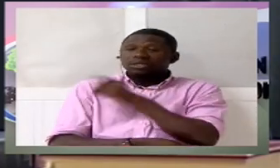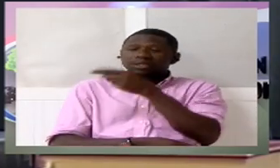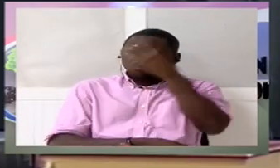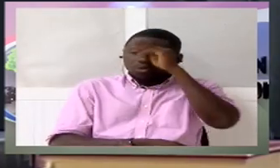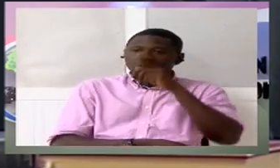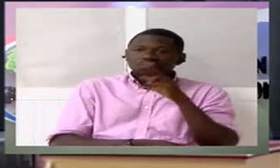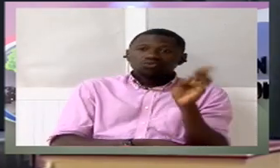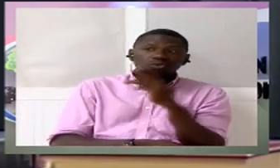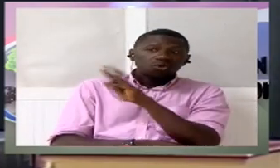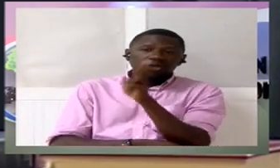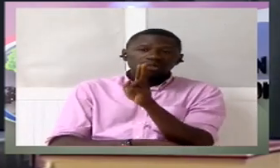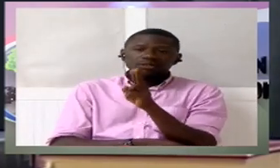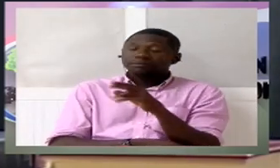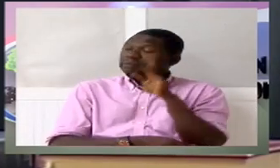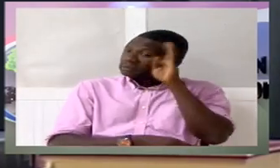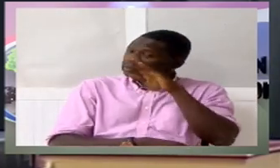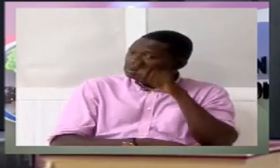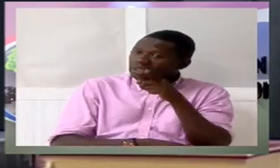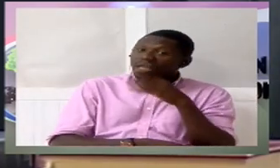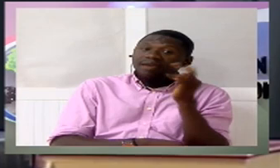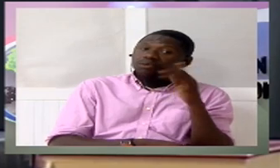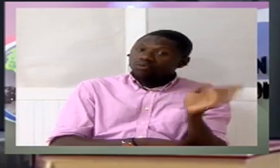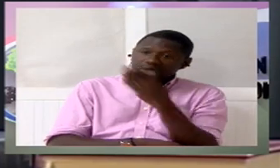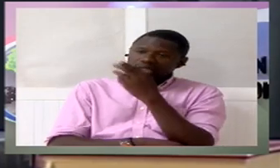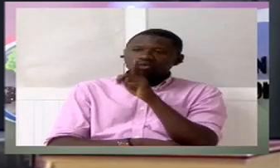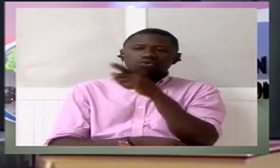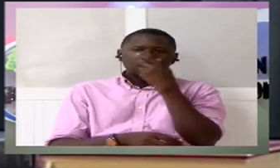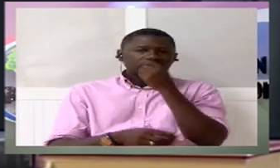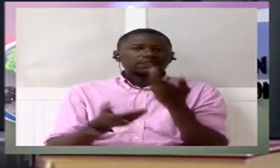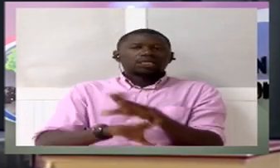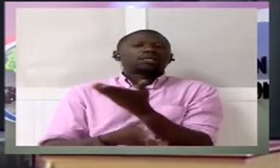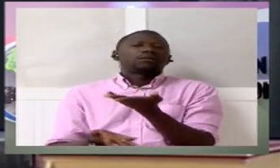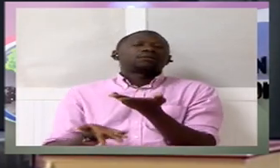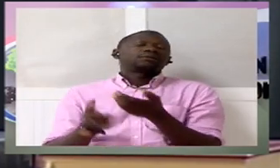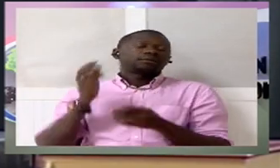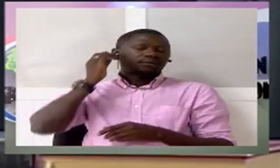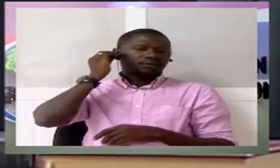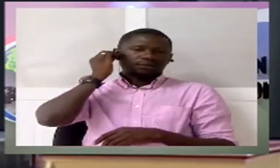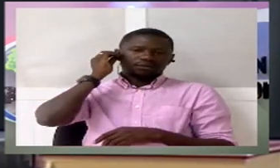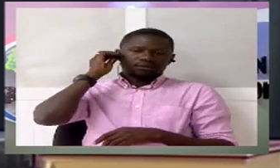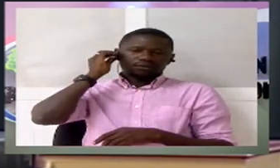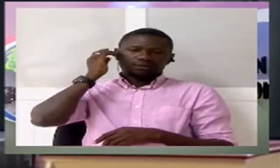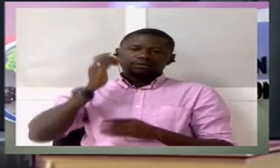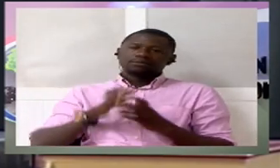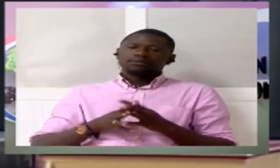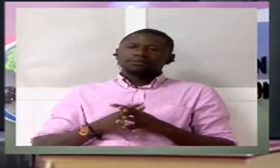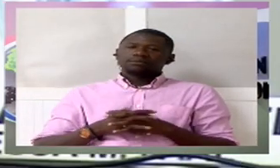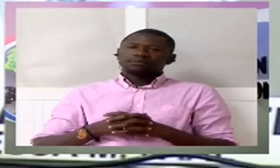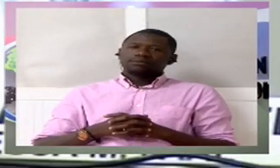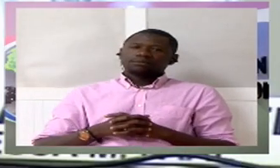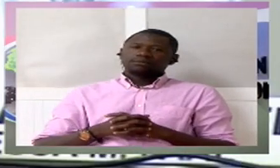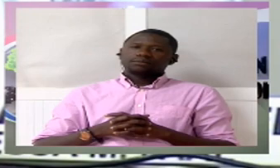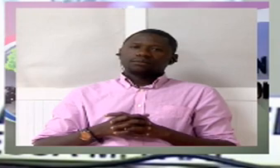tell you. You should tell you don't go there. You should tell you don't go there. To the extent of begging you, he will tell you if you go there, you will